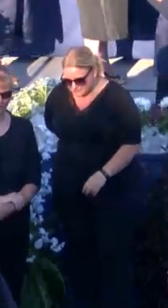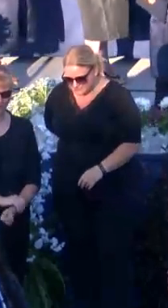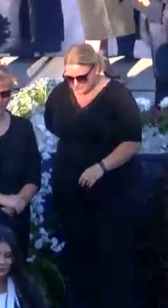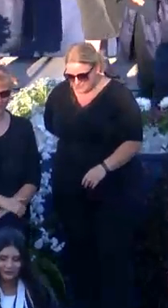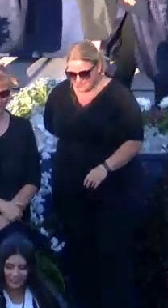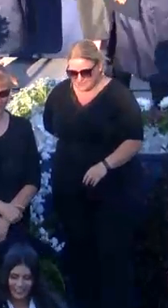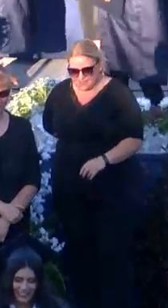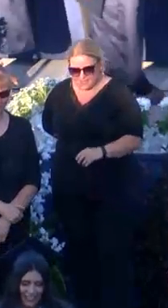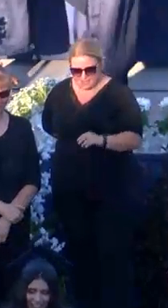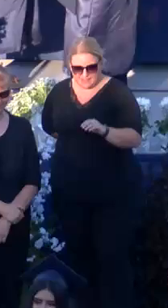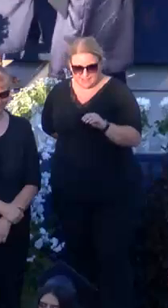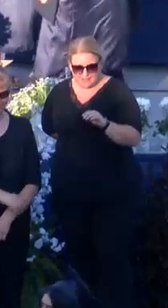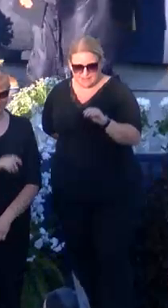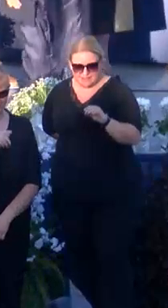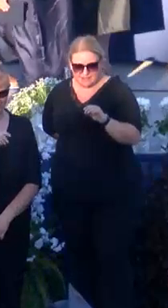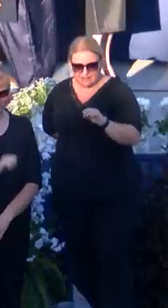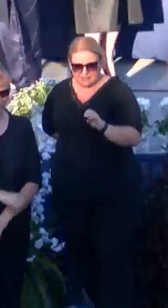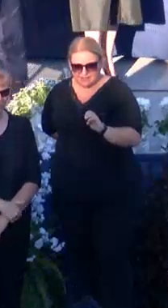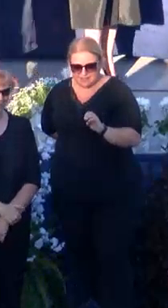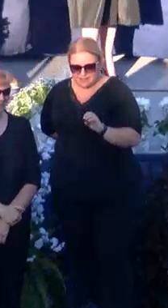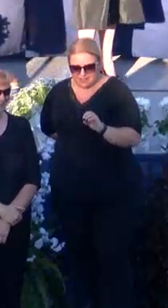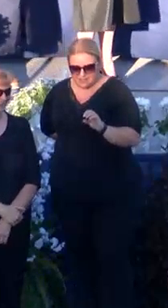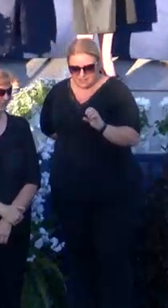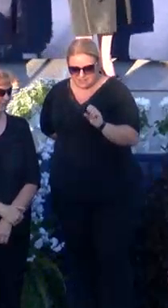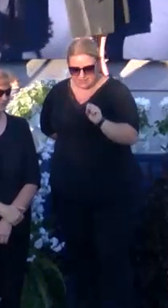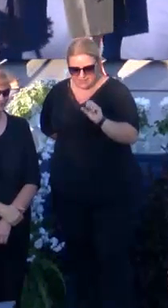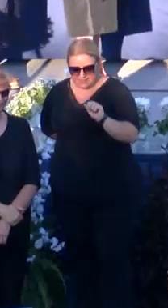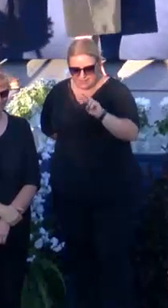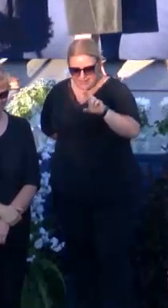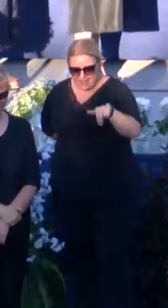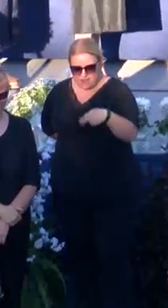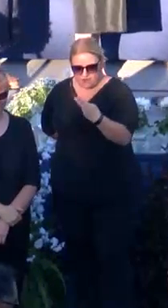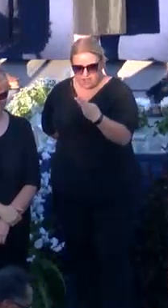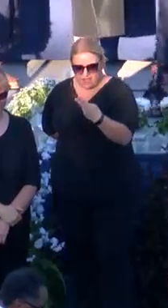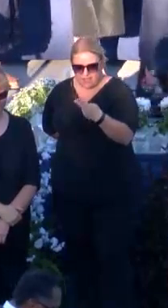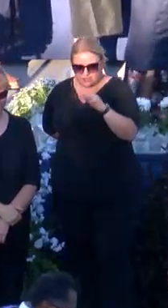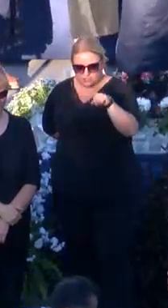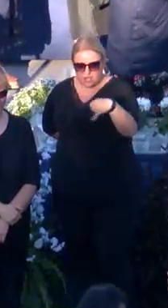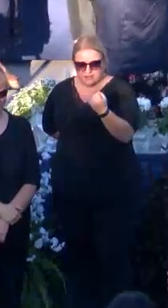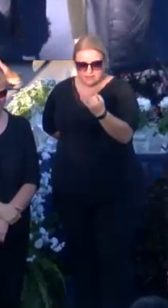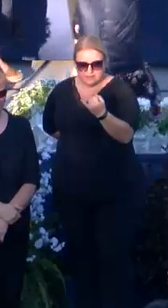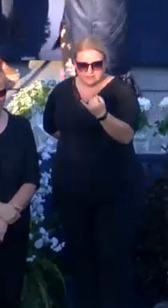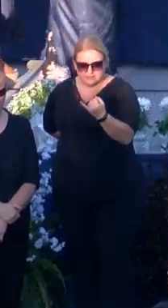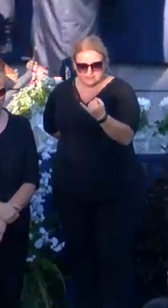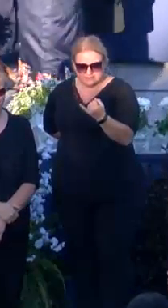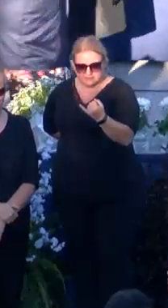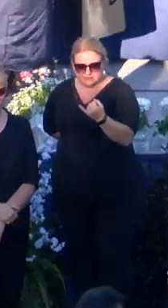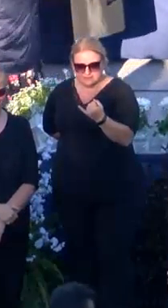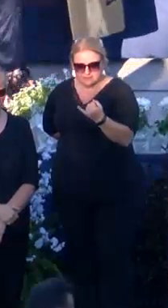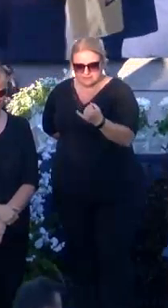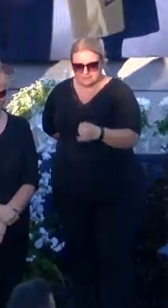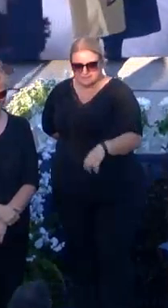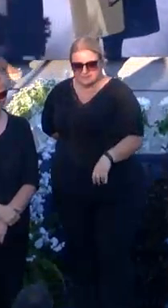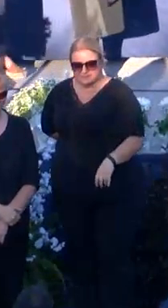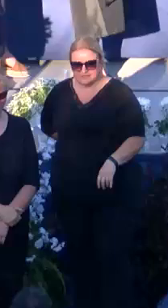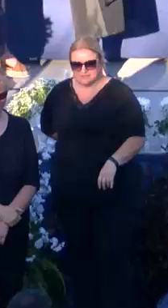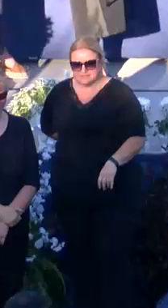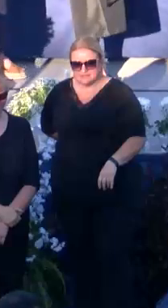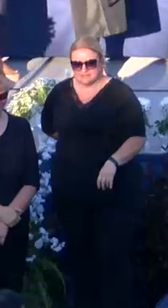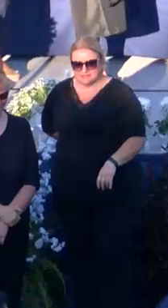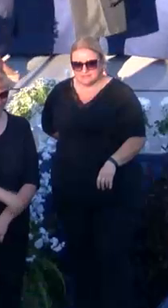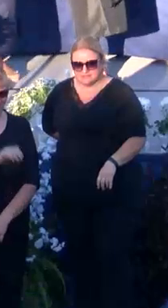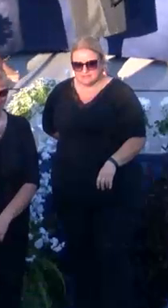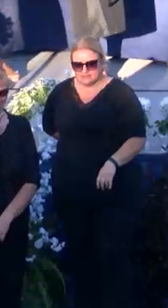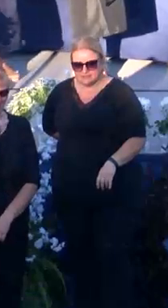Yesenia Lopez. Sarah Elizabeth Johnson. Alize Sandoval.